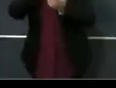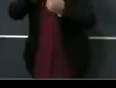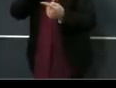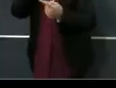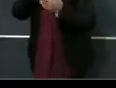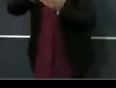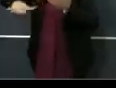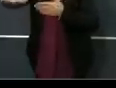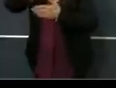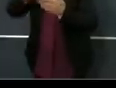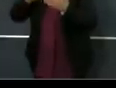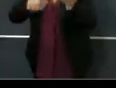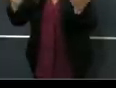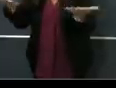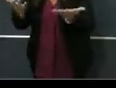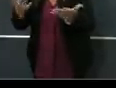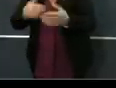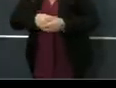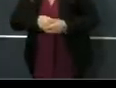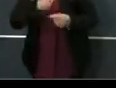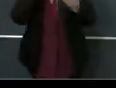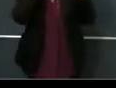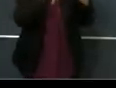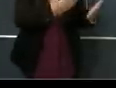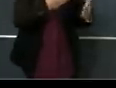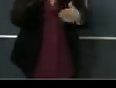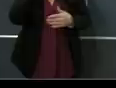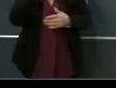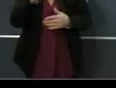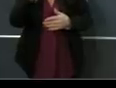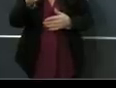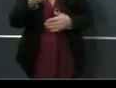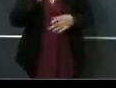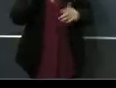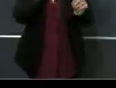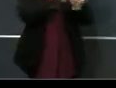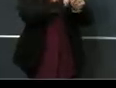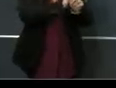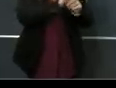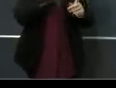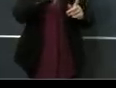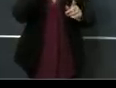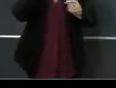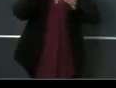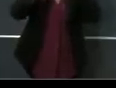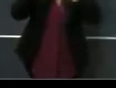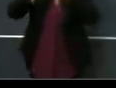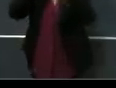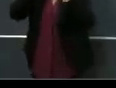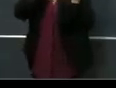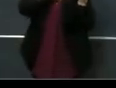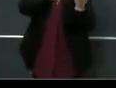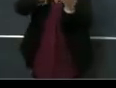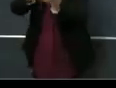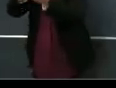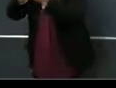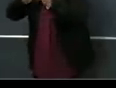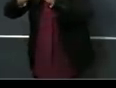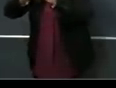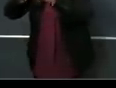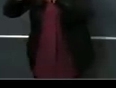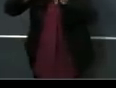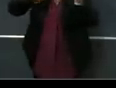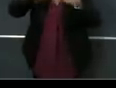countless calls and her advocacy to reaching out to so many individuals and